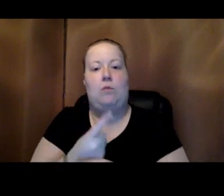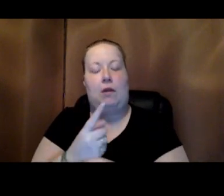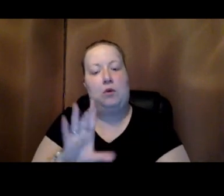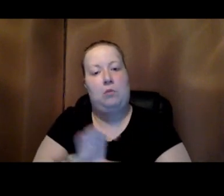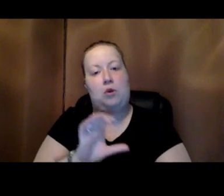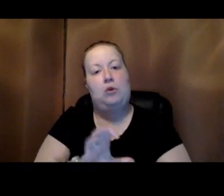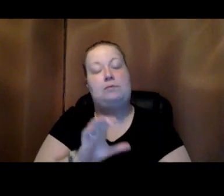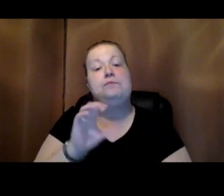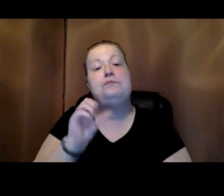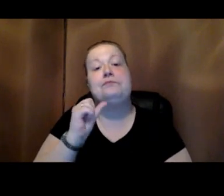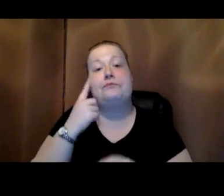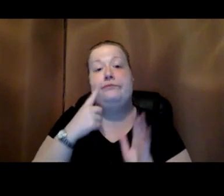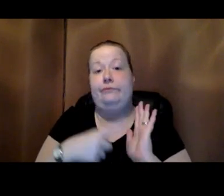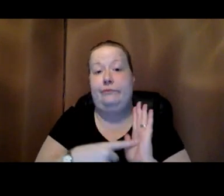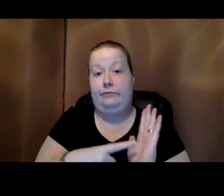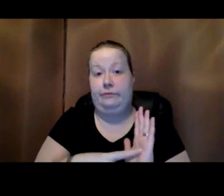this.